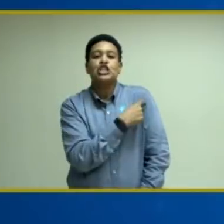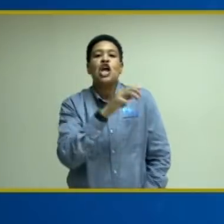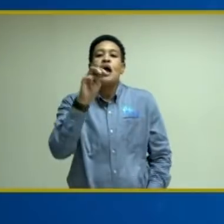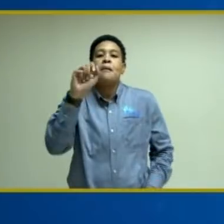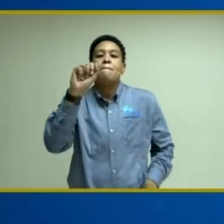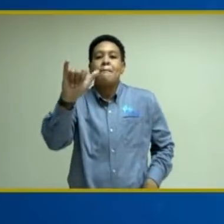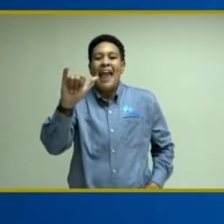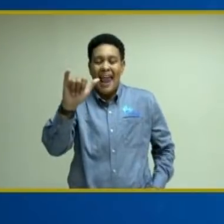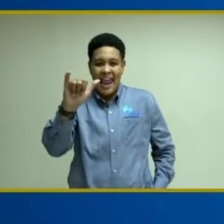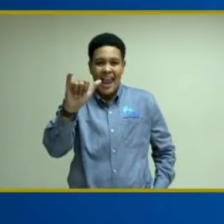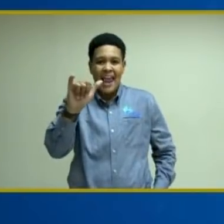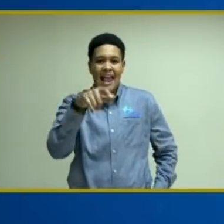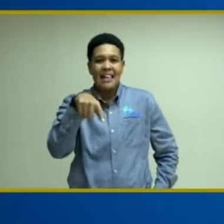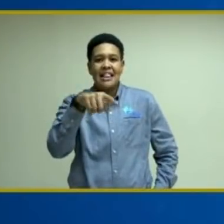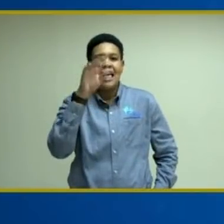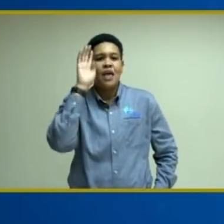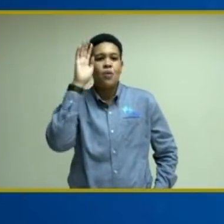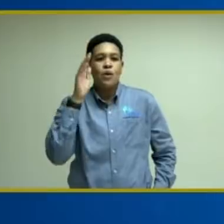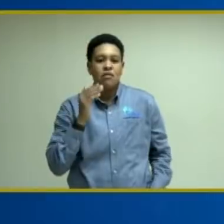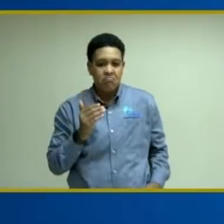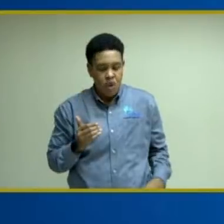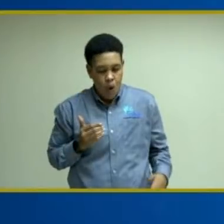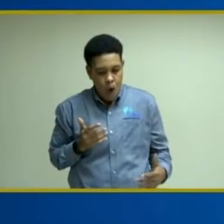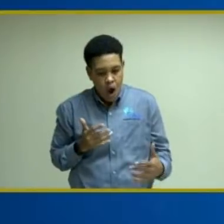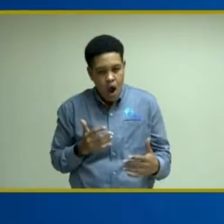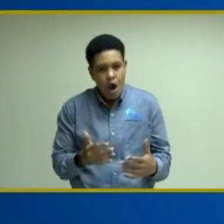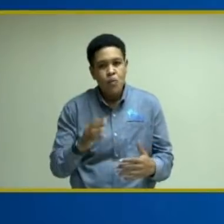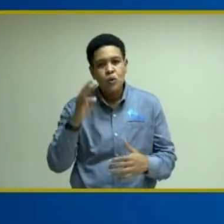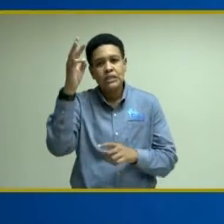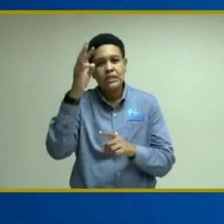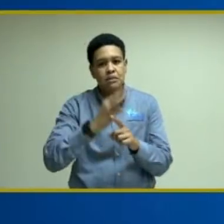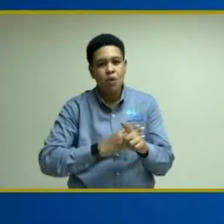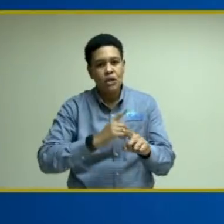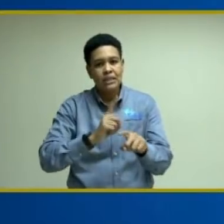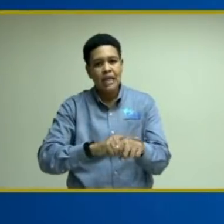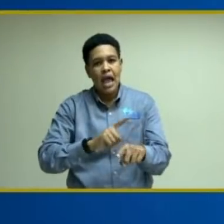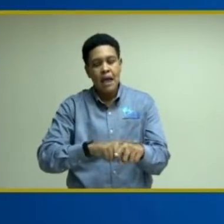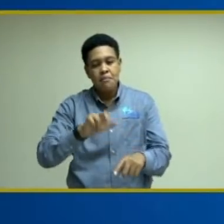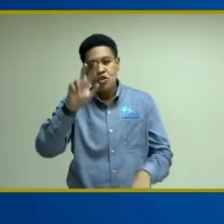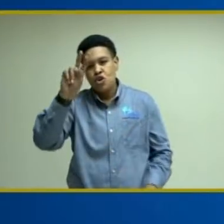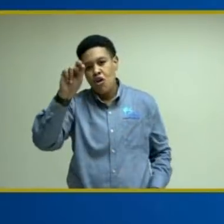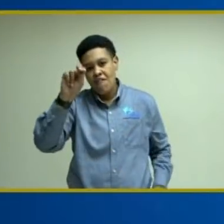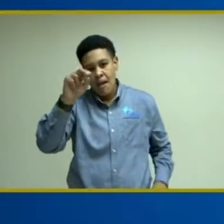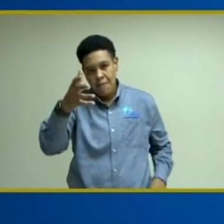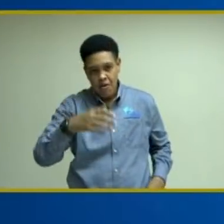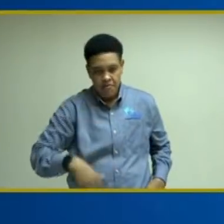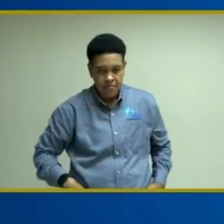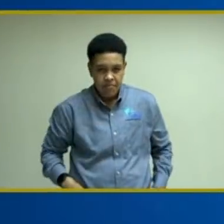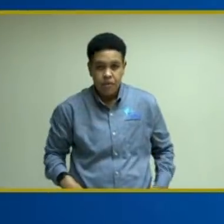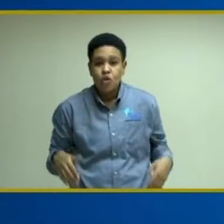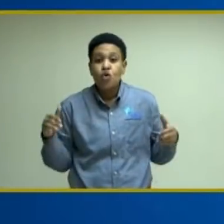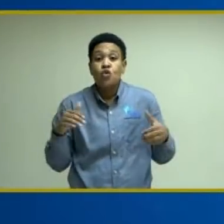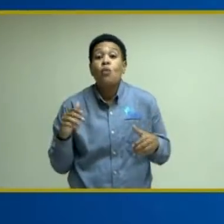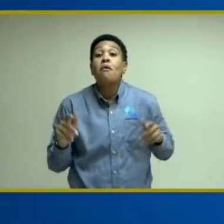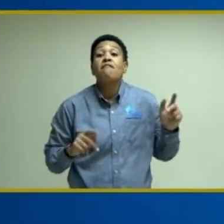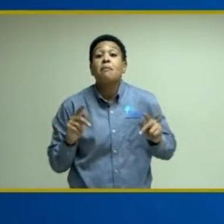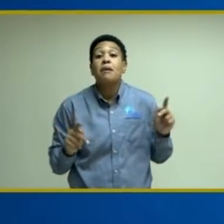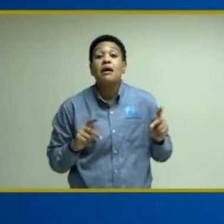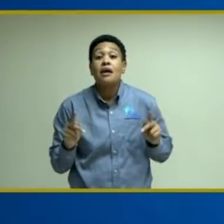So they would be approaching a 6-month period in November. Now, the group of